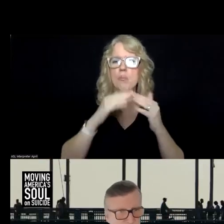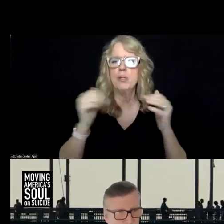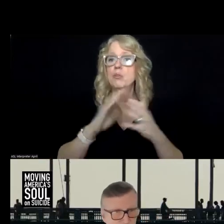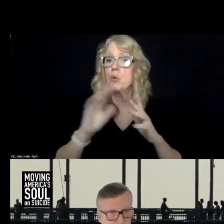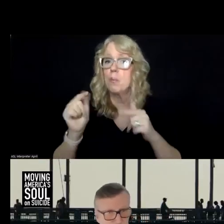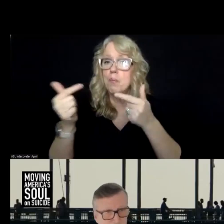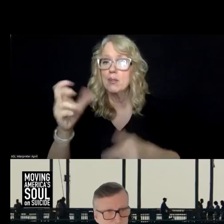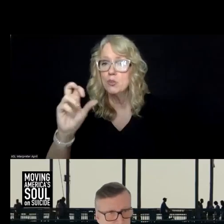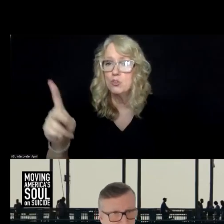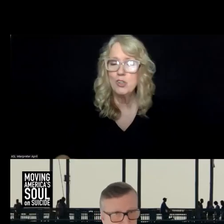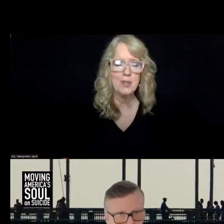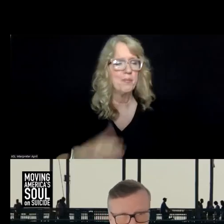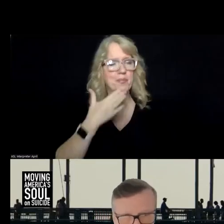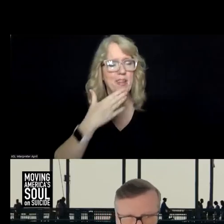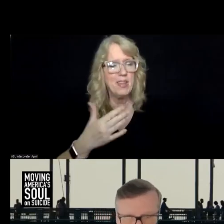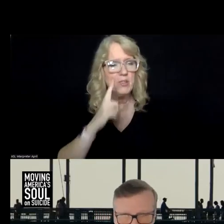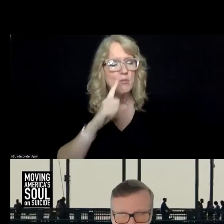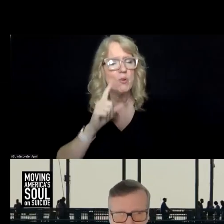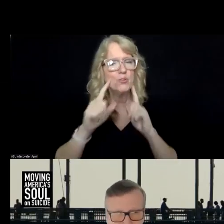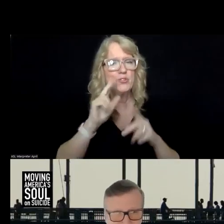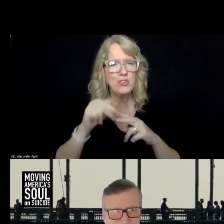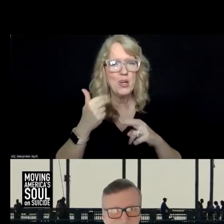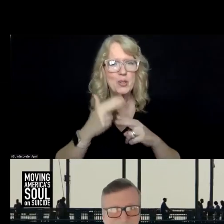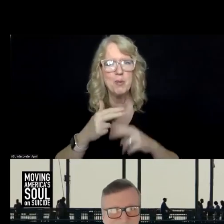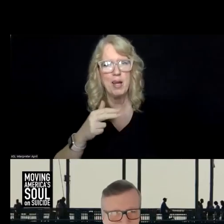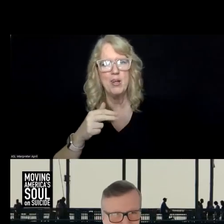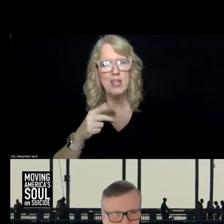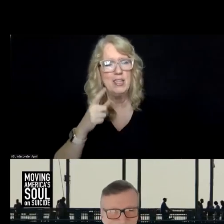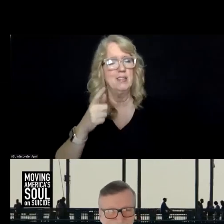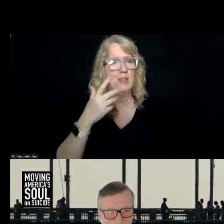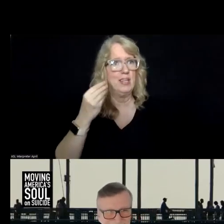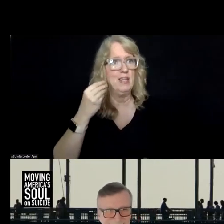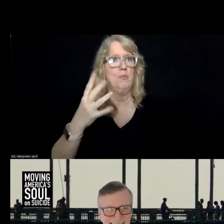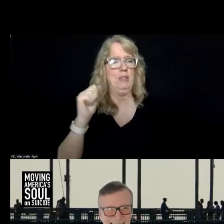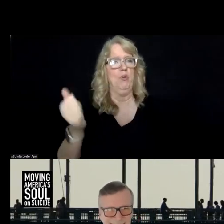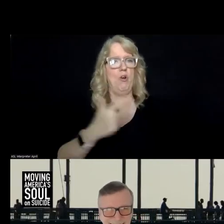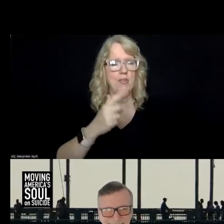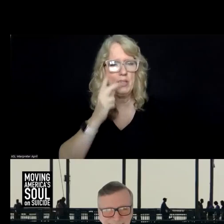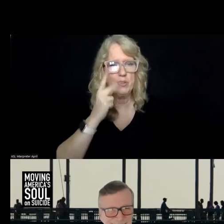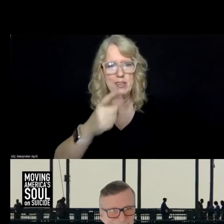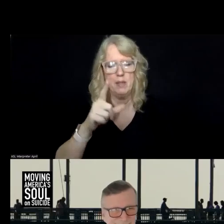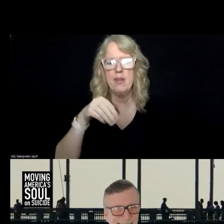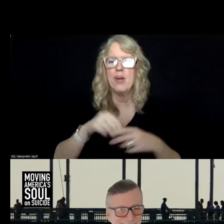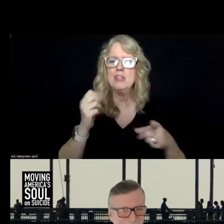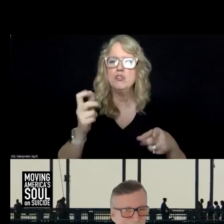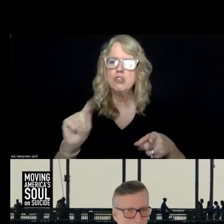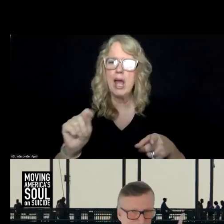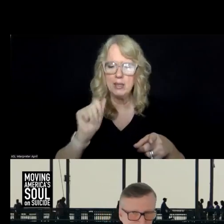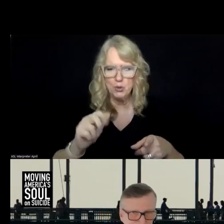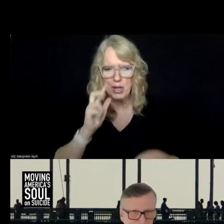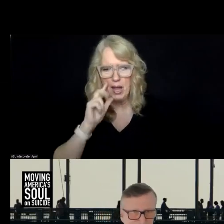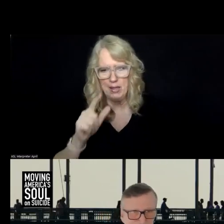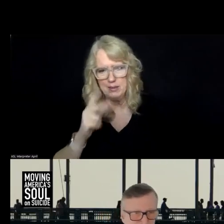Chuck. Hey, thank you, Era, for talking about some good pieces of information that are all of us good to see. They're linked in the chat now so that you can read them